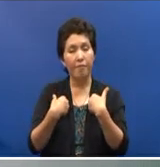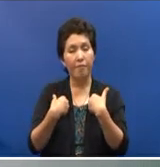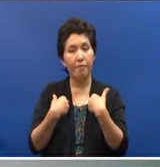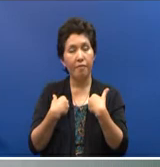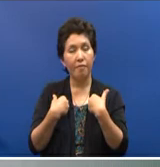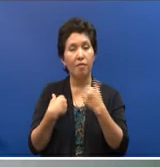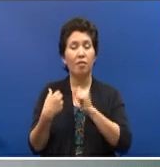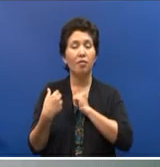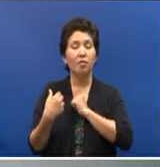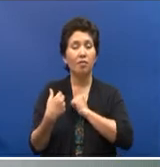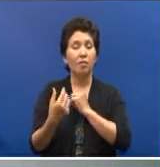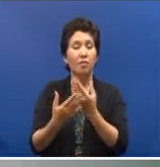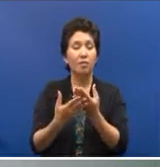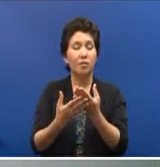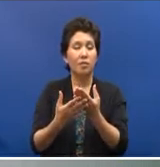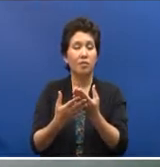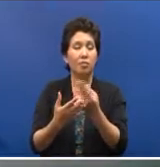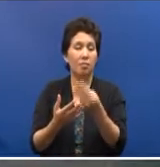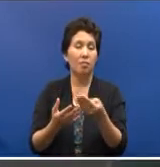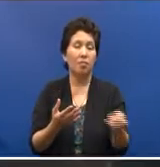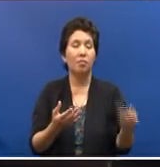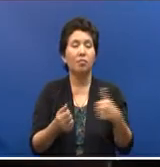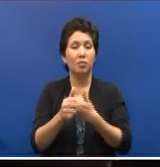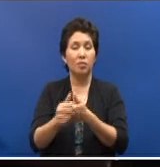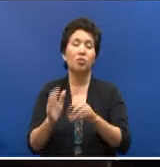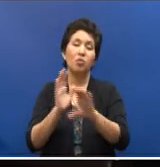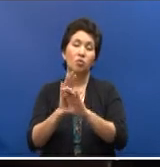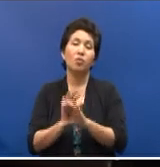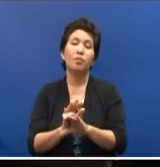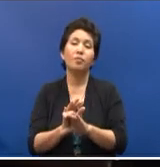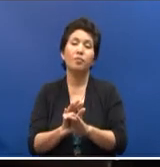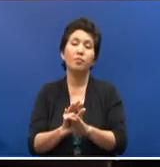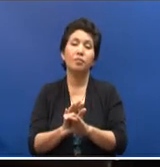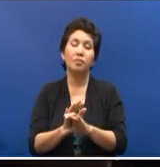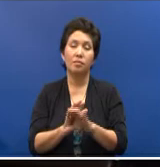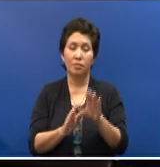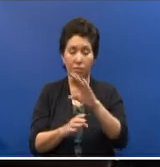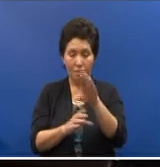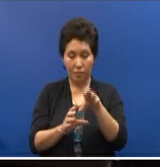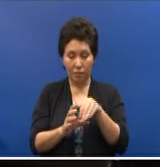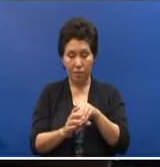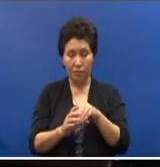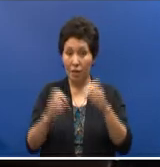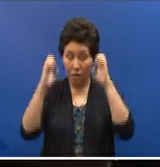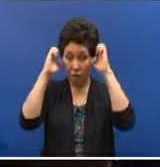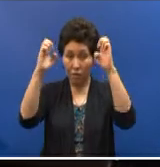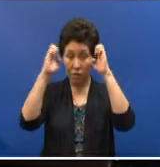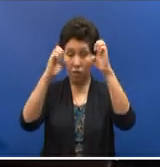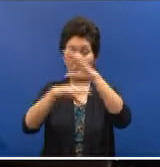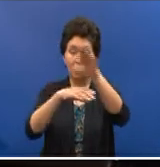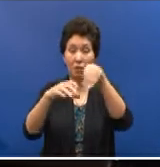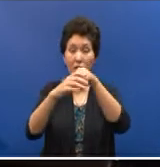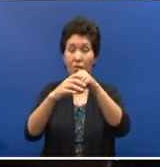distinguished themselves in non-material fields of endeavour. Okay, for example, in terms of academics or